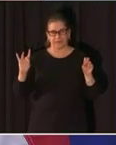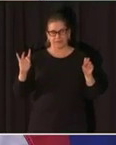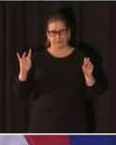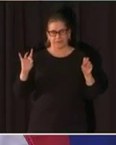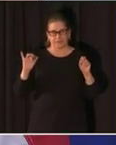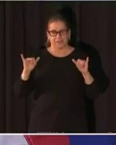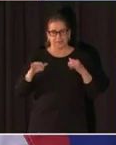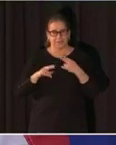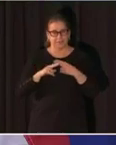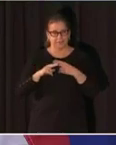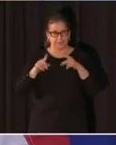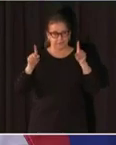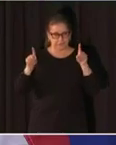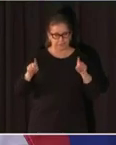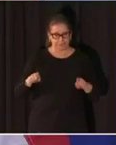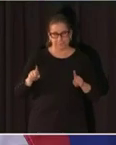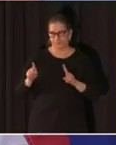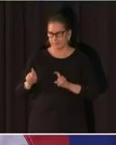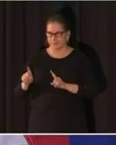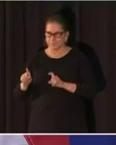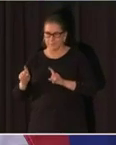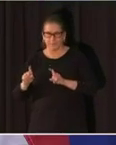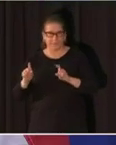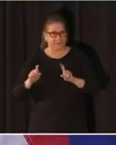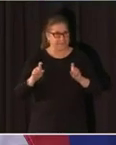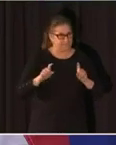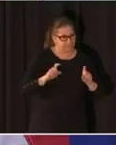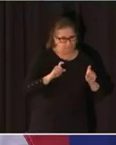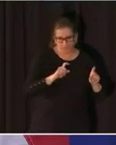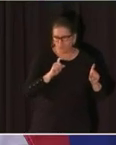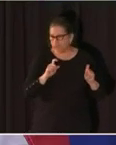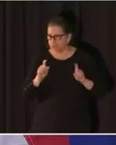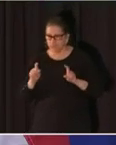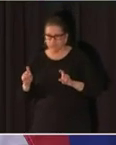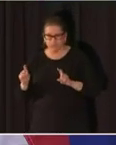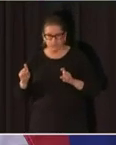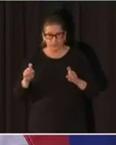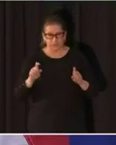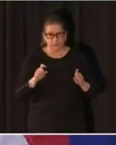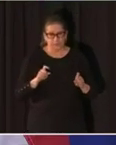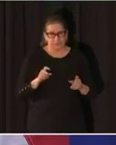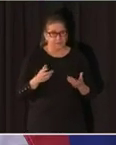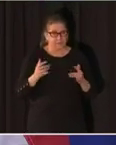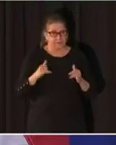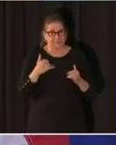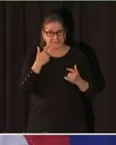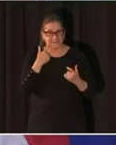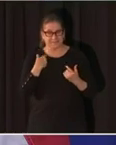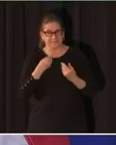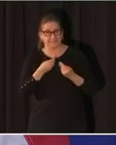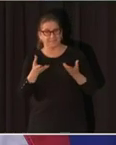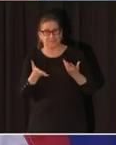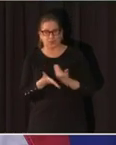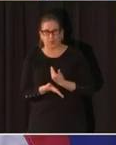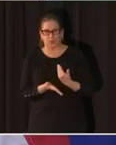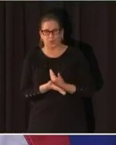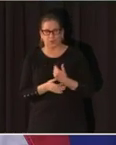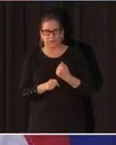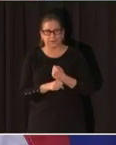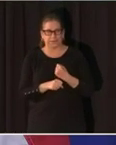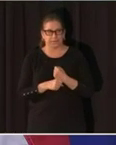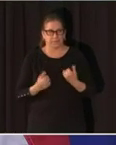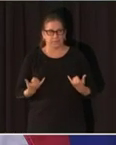are testing. So that is today's information on testing. In addition to our long-term care